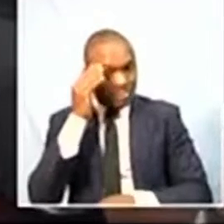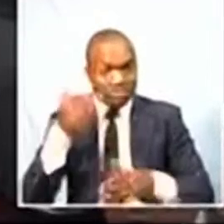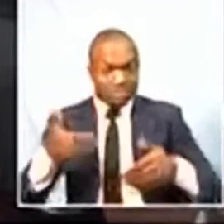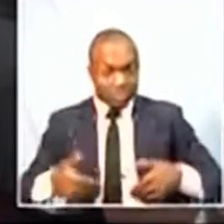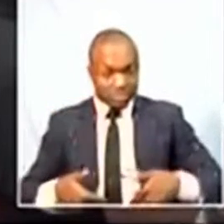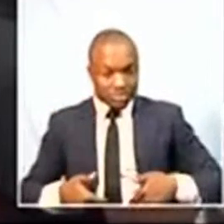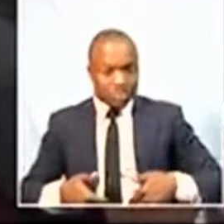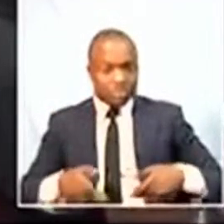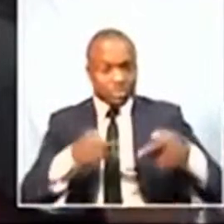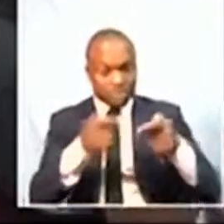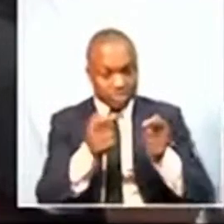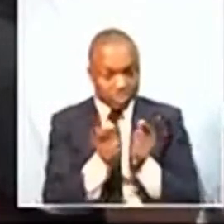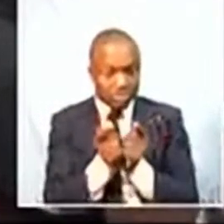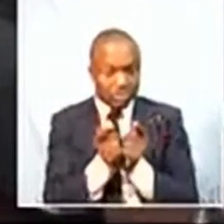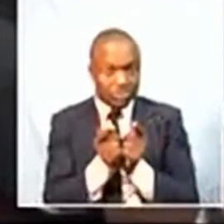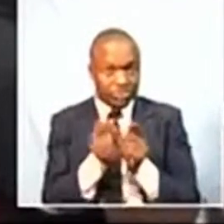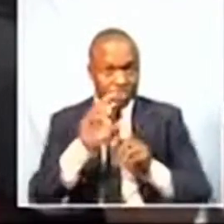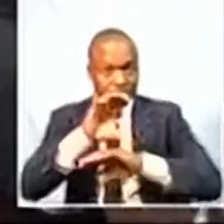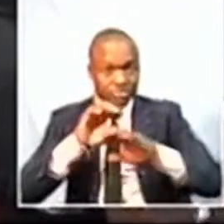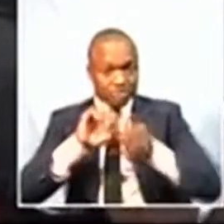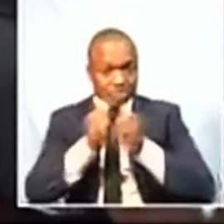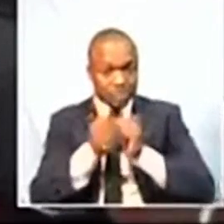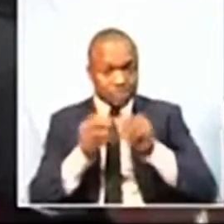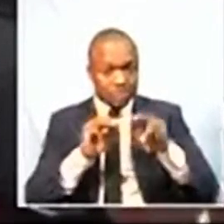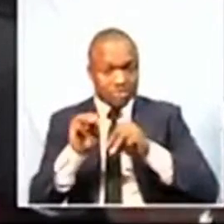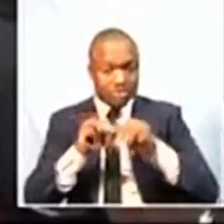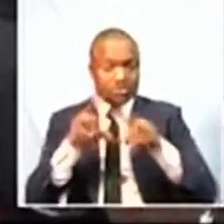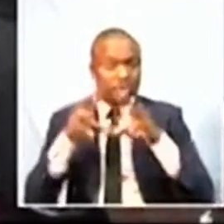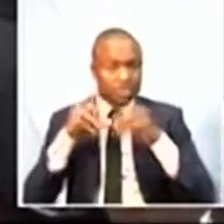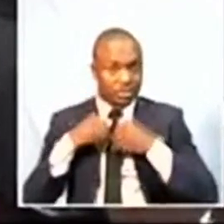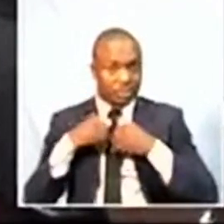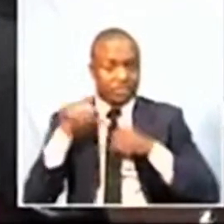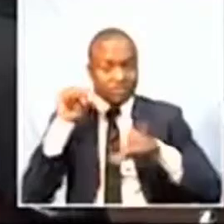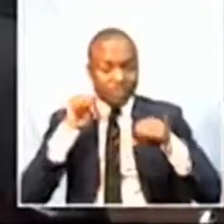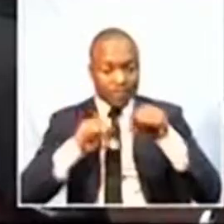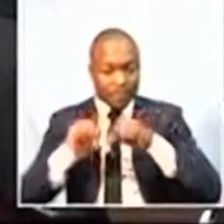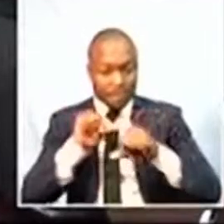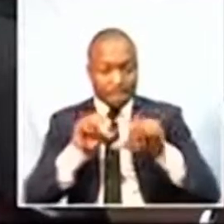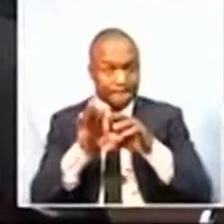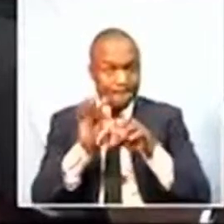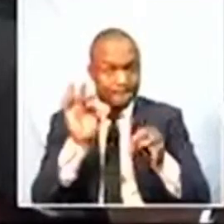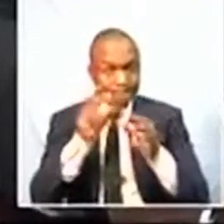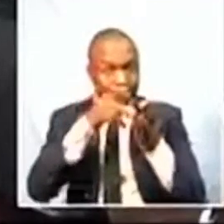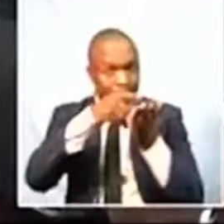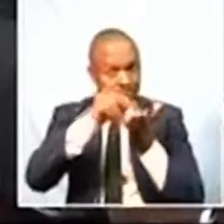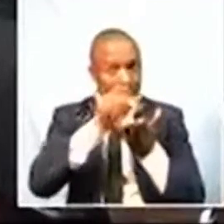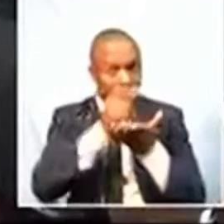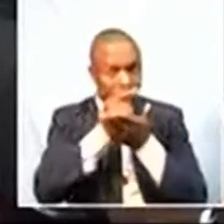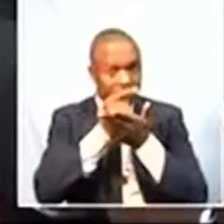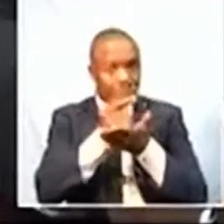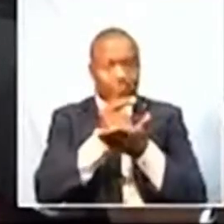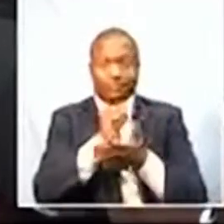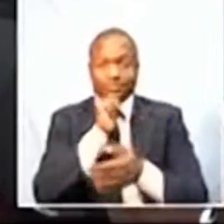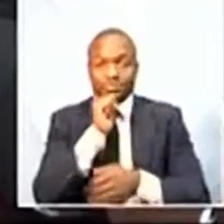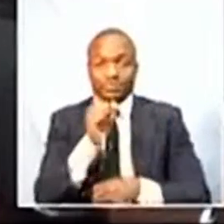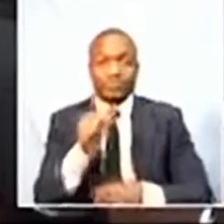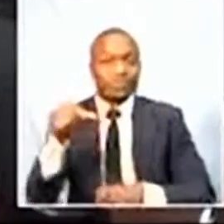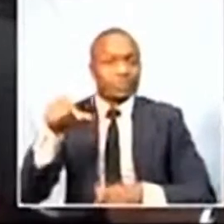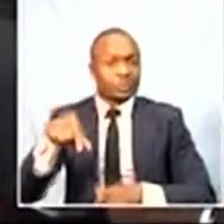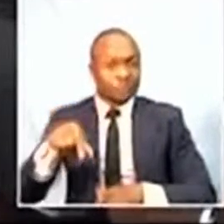Cause of query, management acknowledges auditor's observation on payment of grants to ineligible